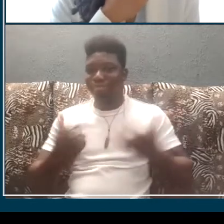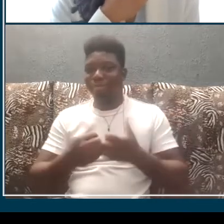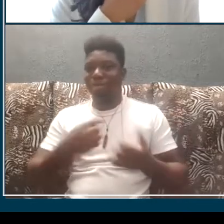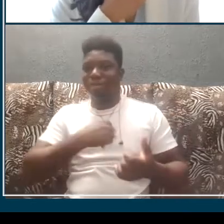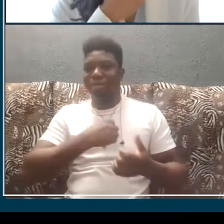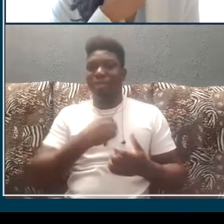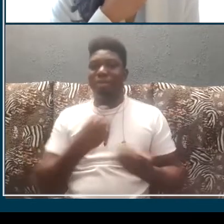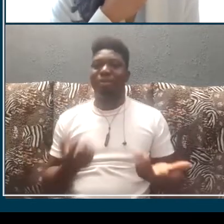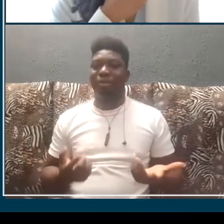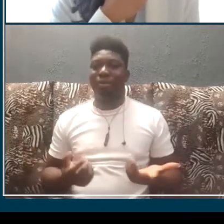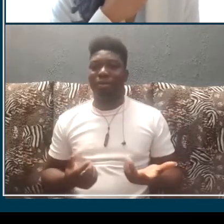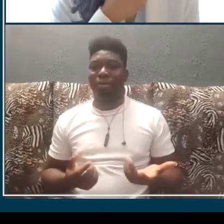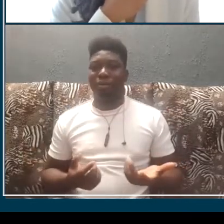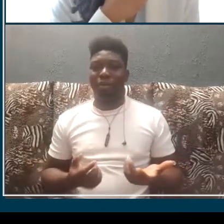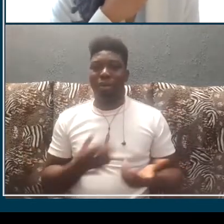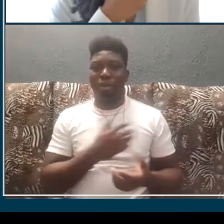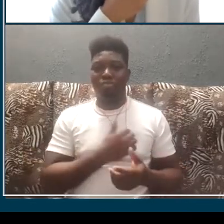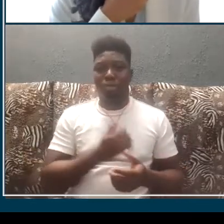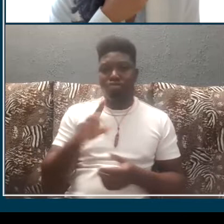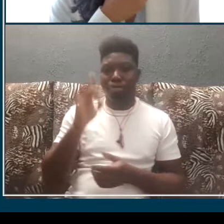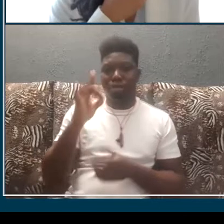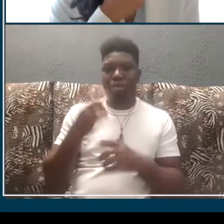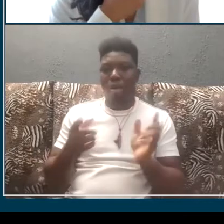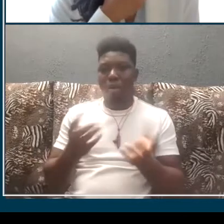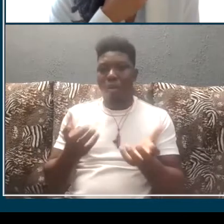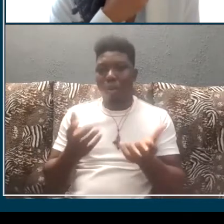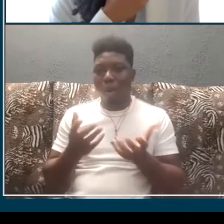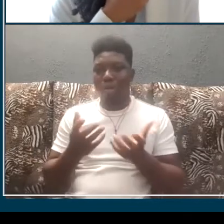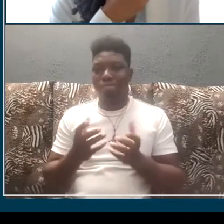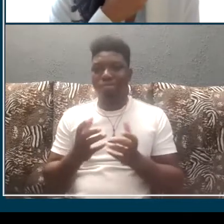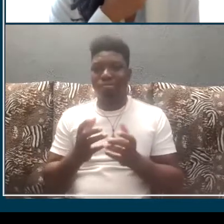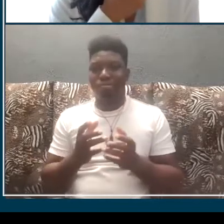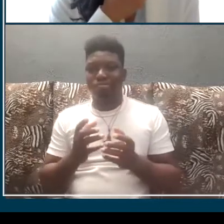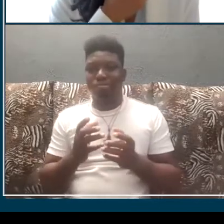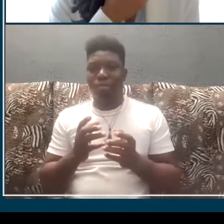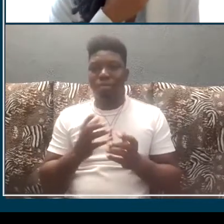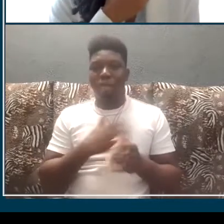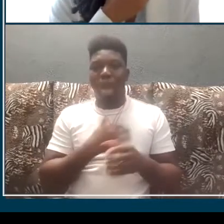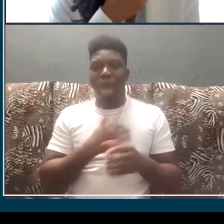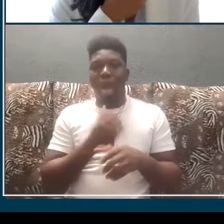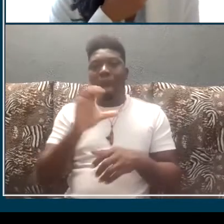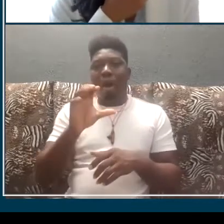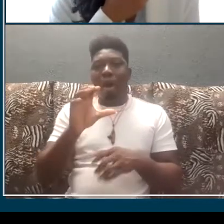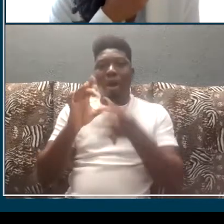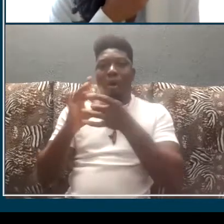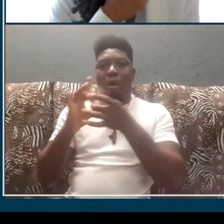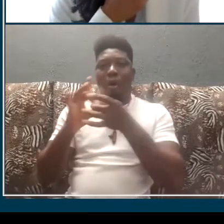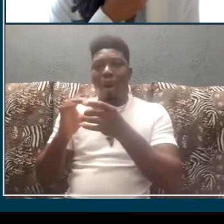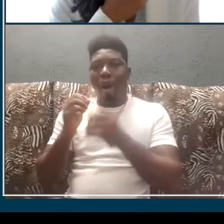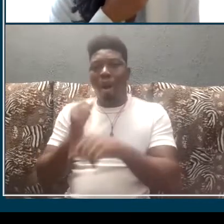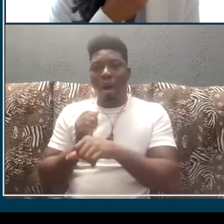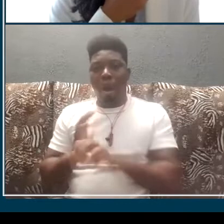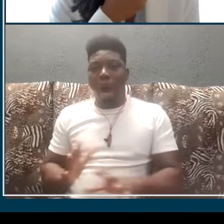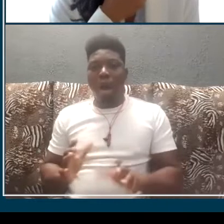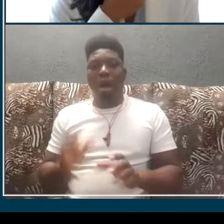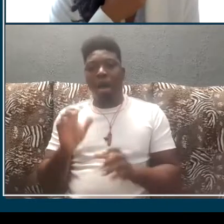with my coworker. I was confused because I need to sign in